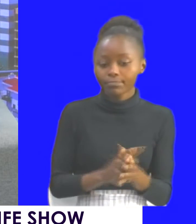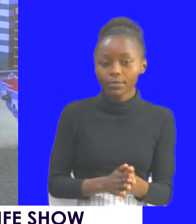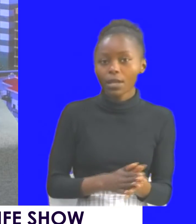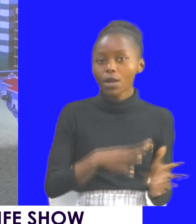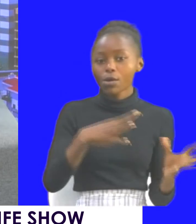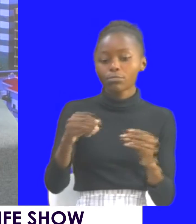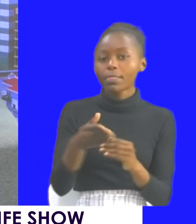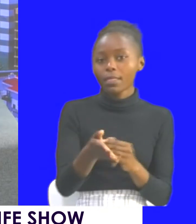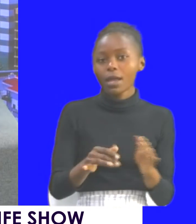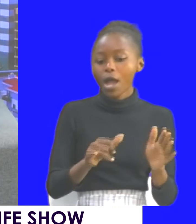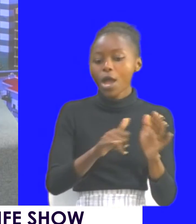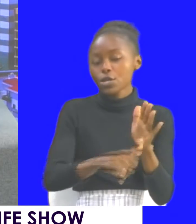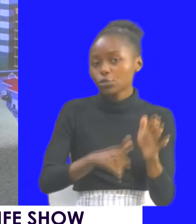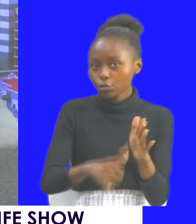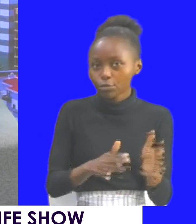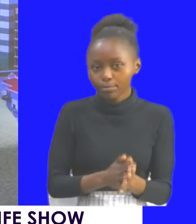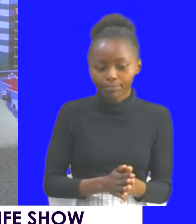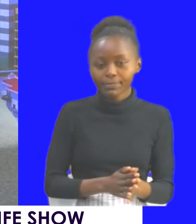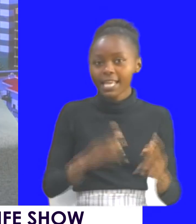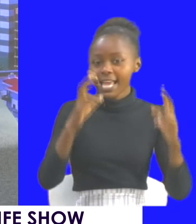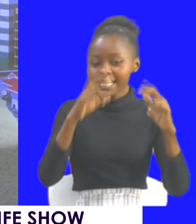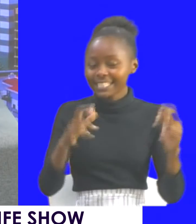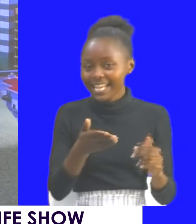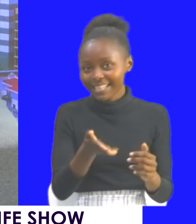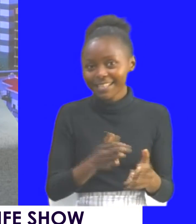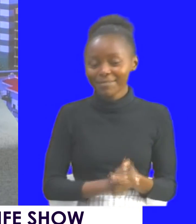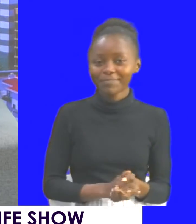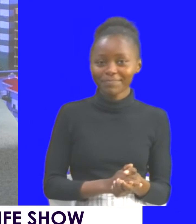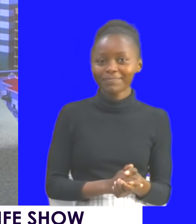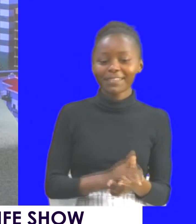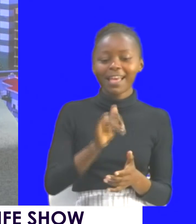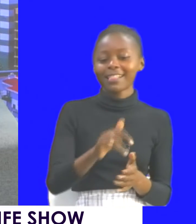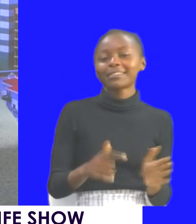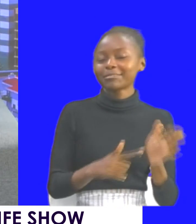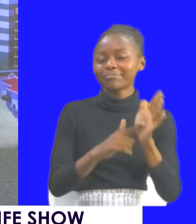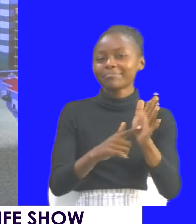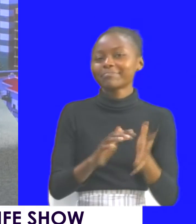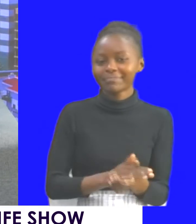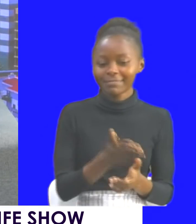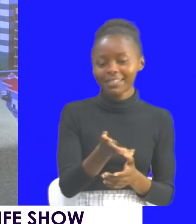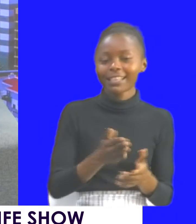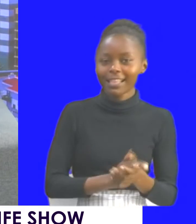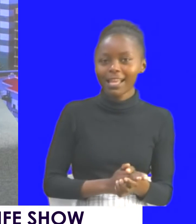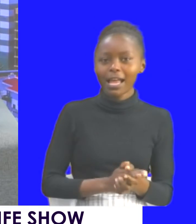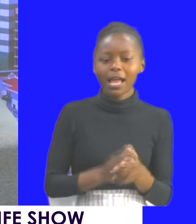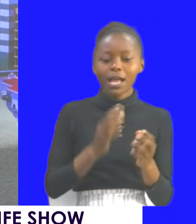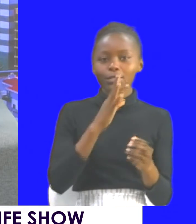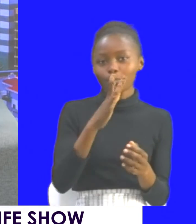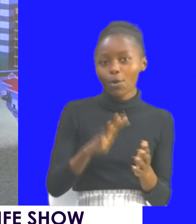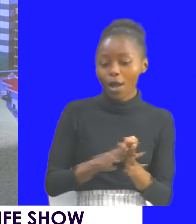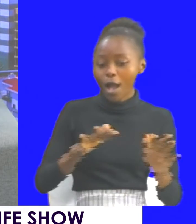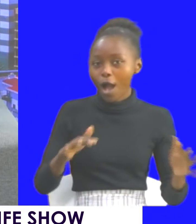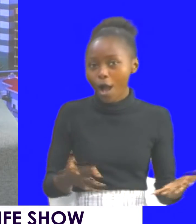Treasures of Life show. Check on Insights. That was the show. I spoke on how to